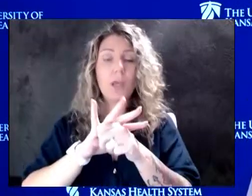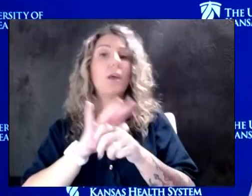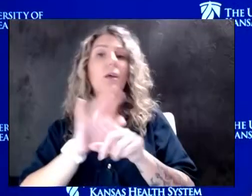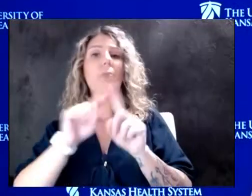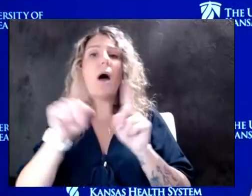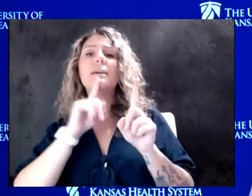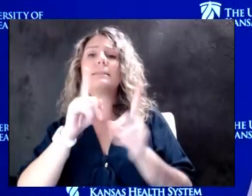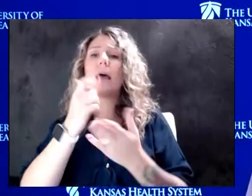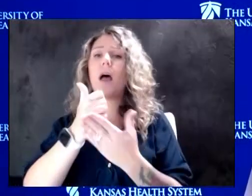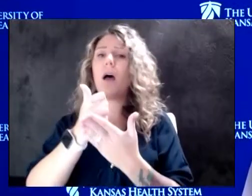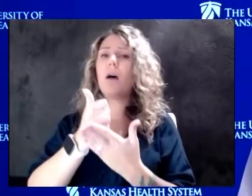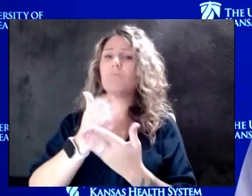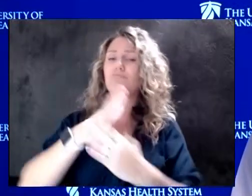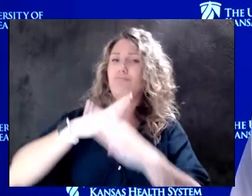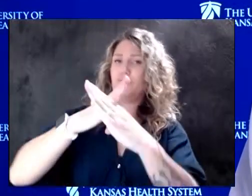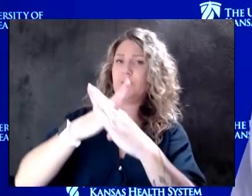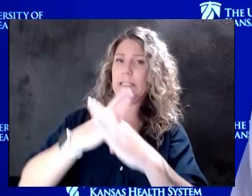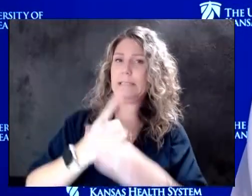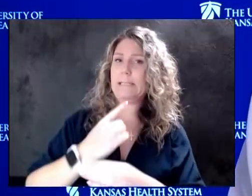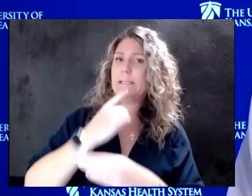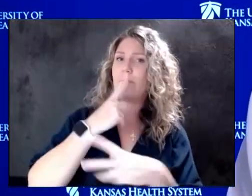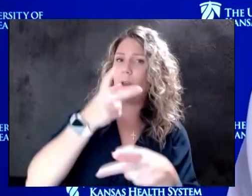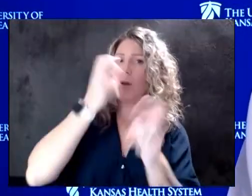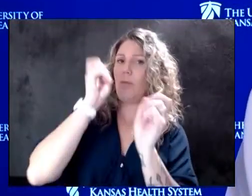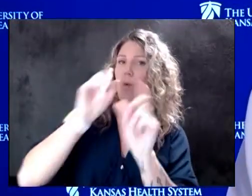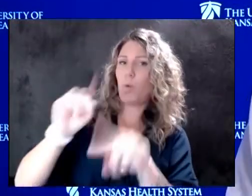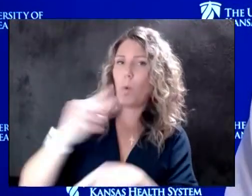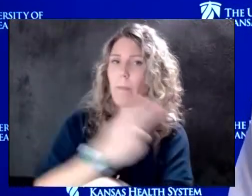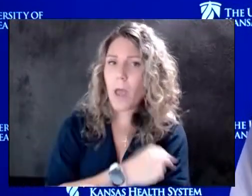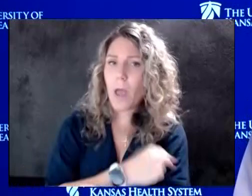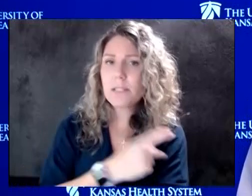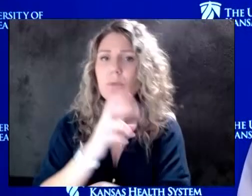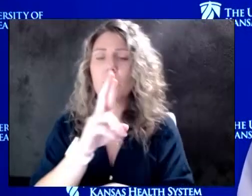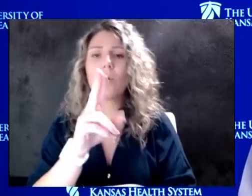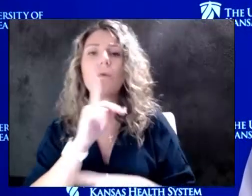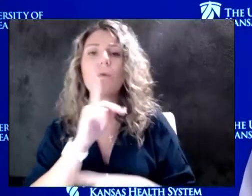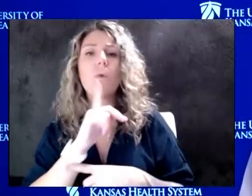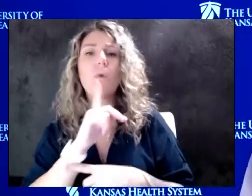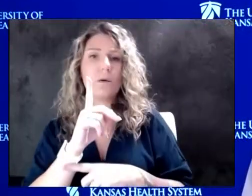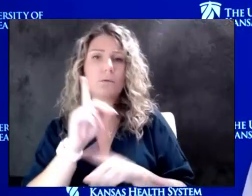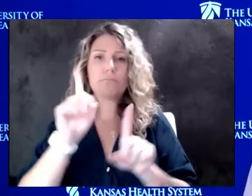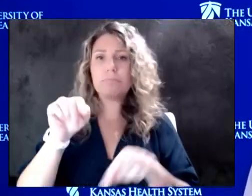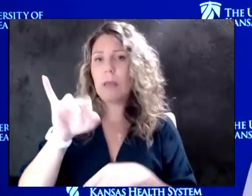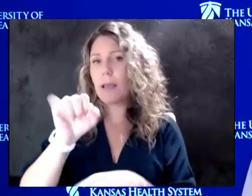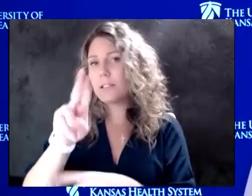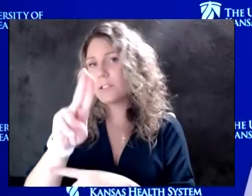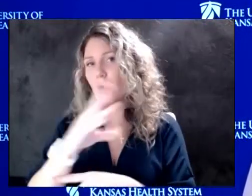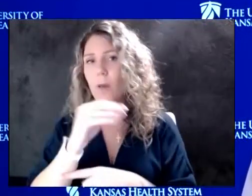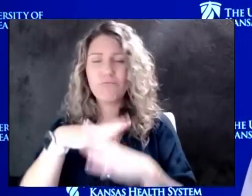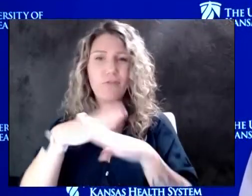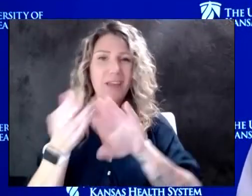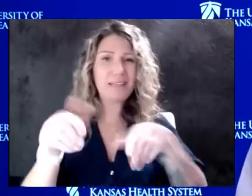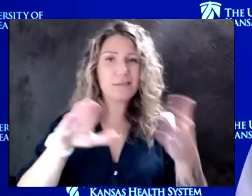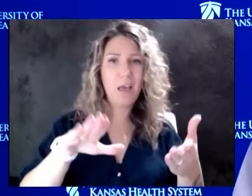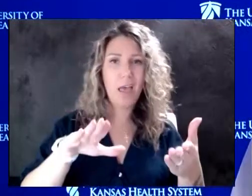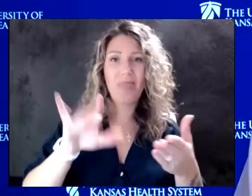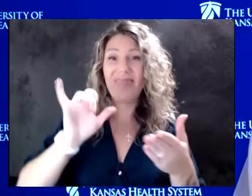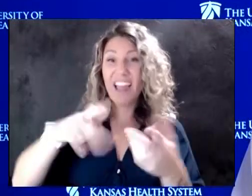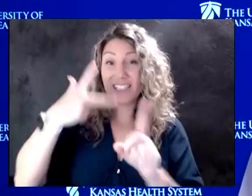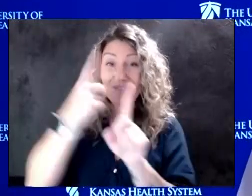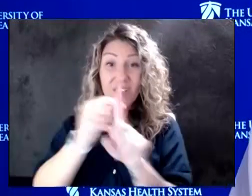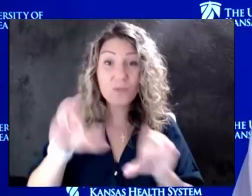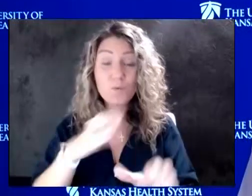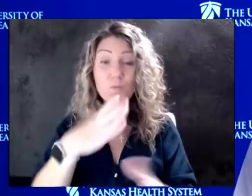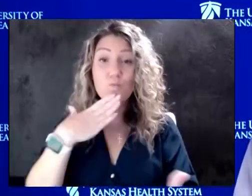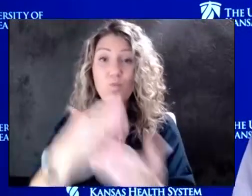disease of having to go to the hospital, going to the ICU, and of course dying. So that is what these vaccines do very well. So I would